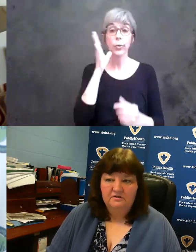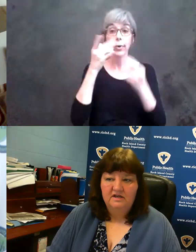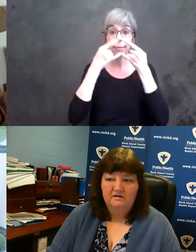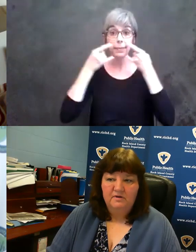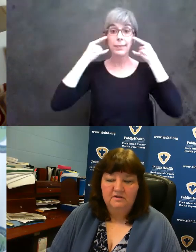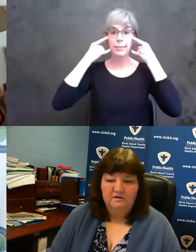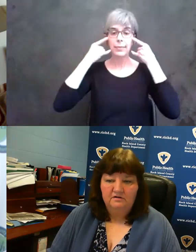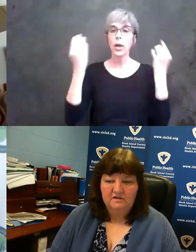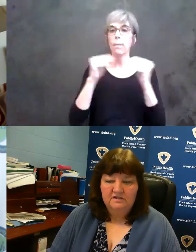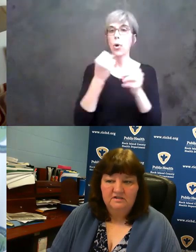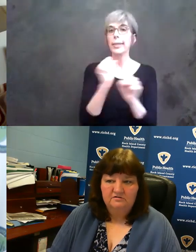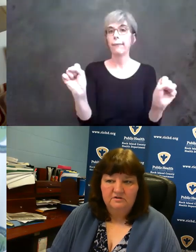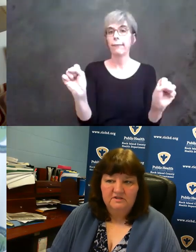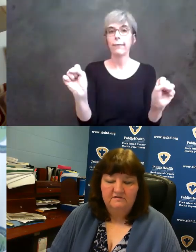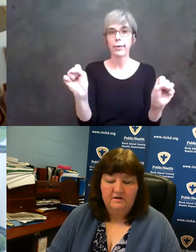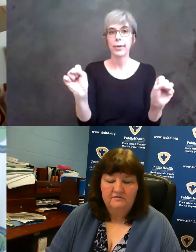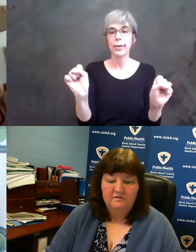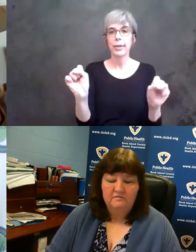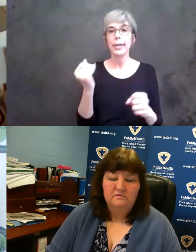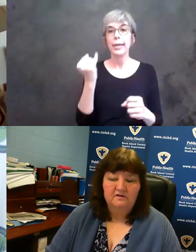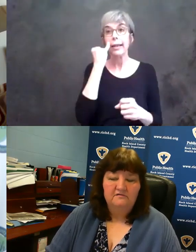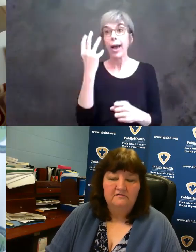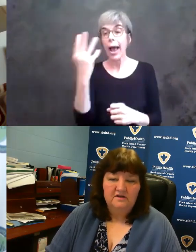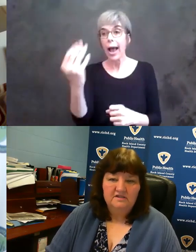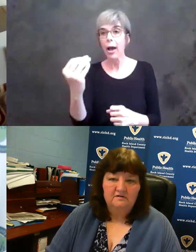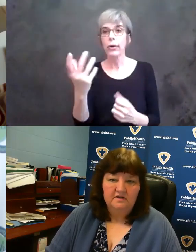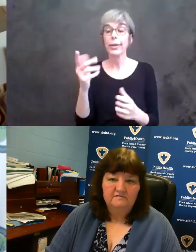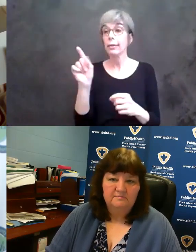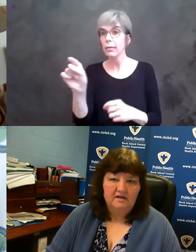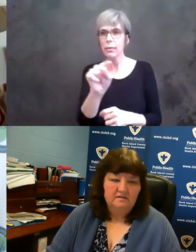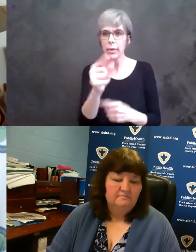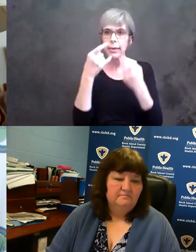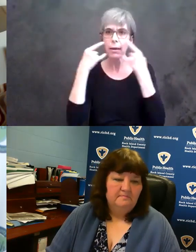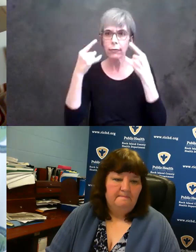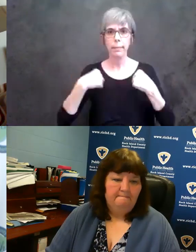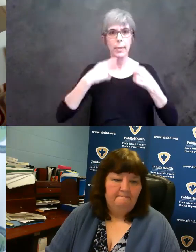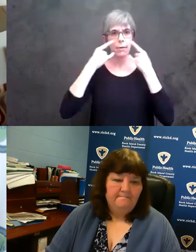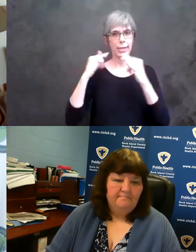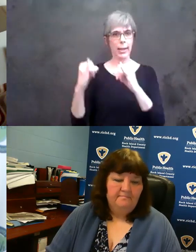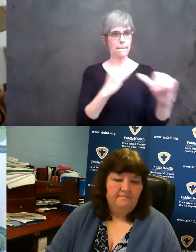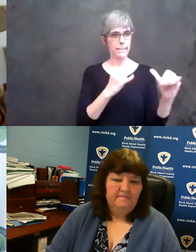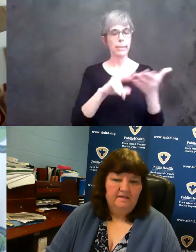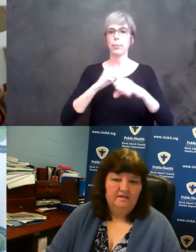safer to be out in public on your essential trips if everyone's wearing a face covering of some kind.